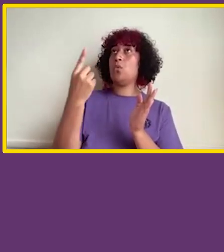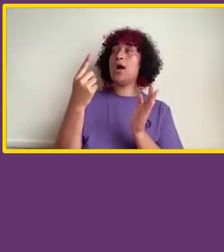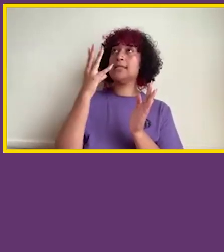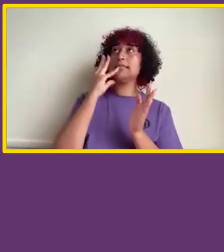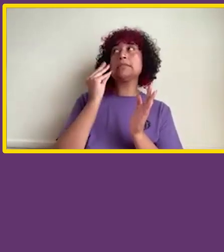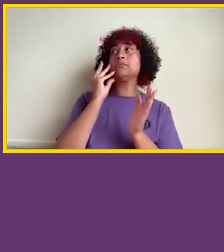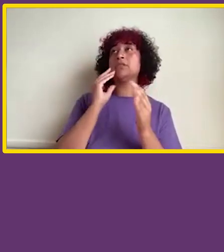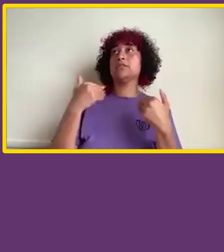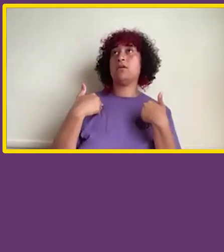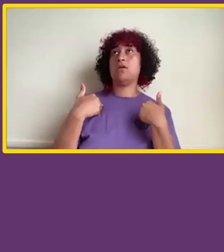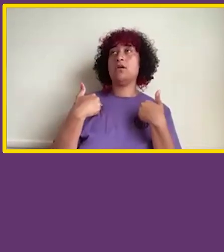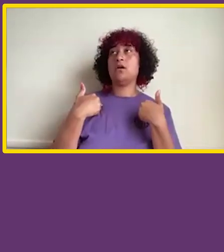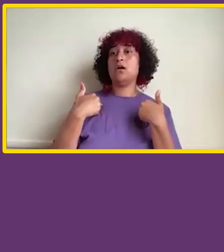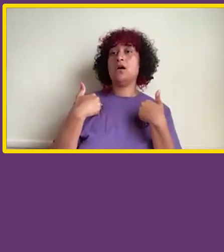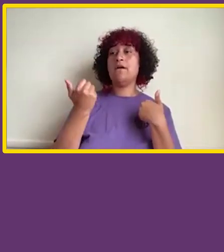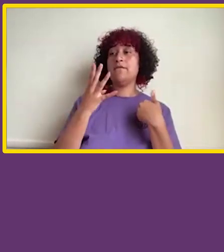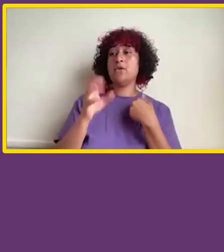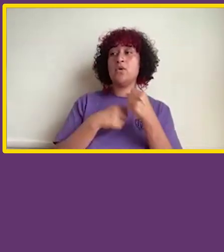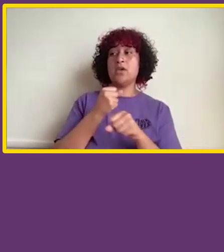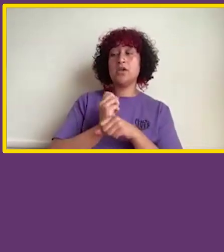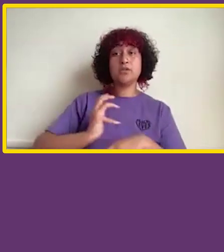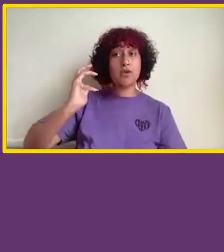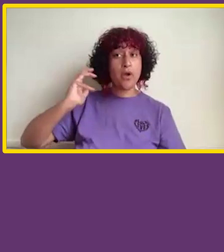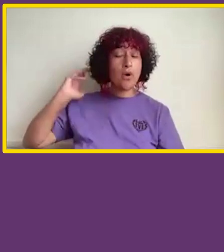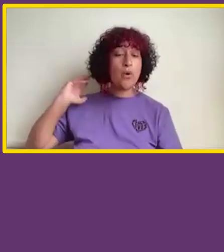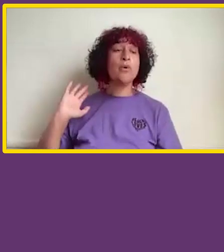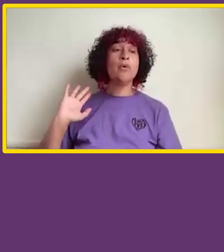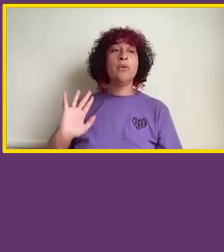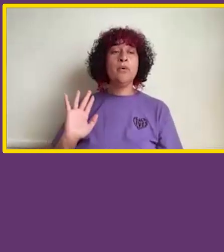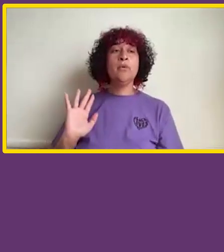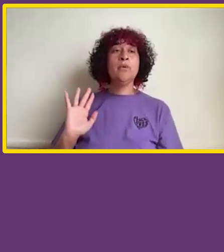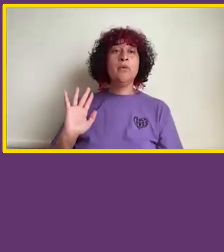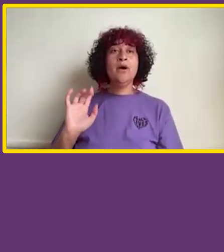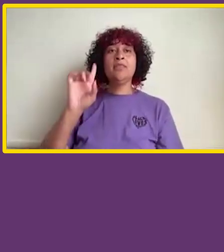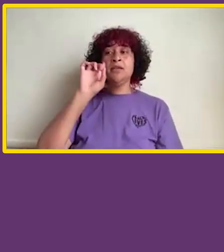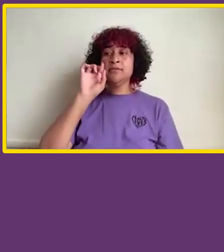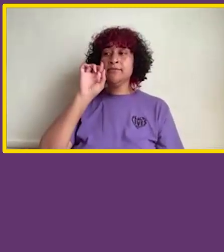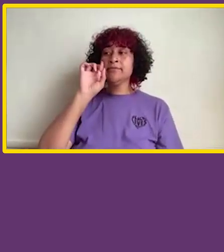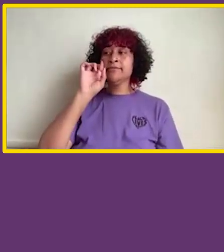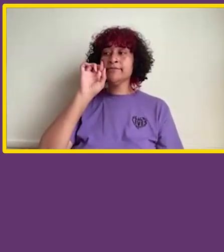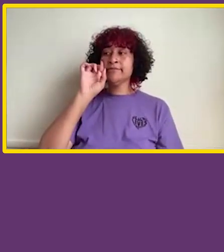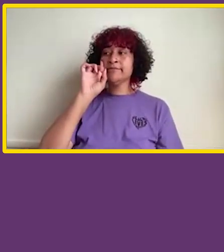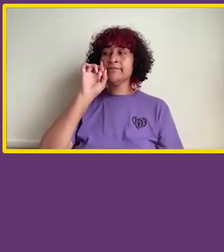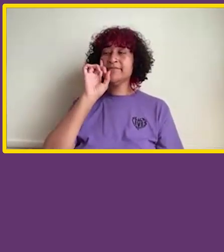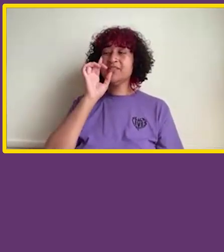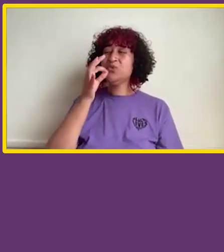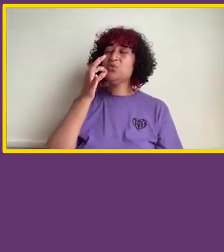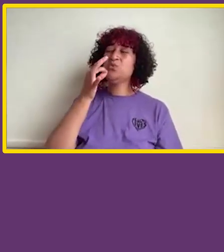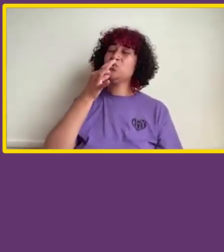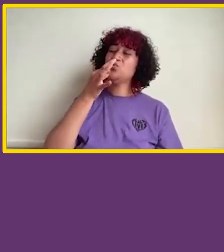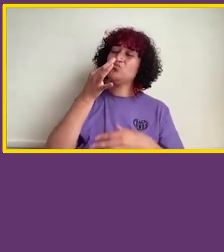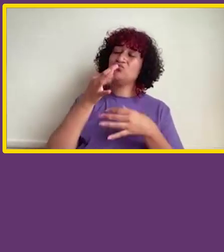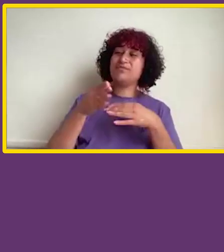that I had just a few years ago was, I think it was soon after Breonna Taylor's